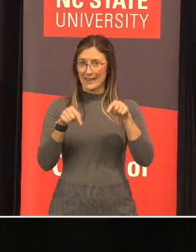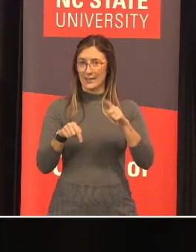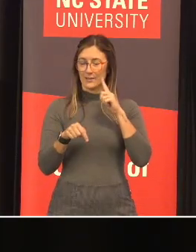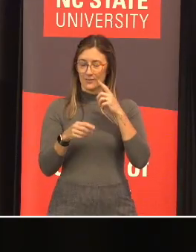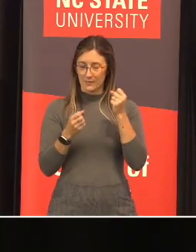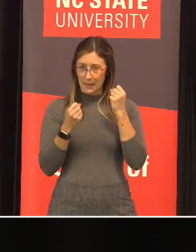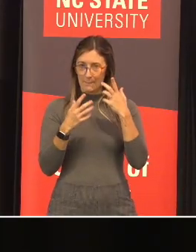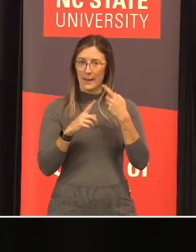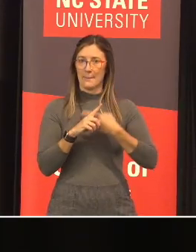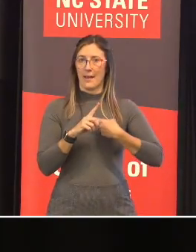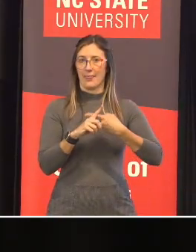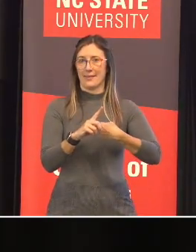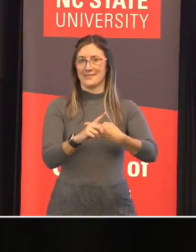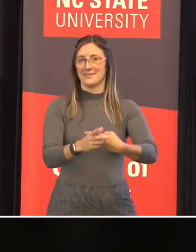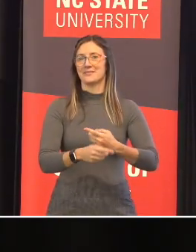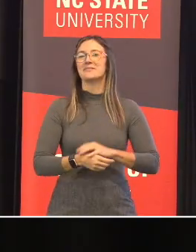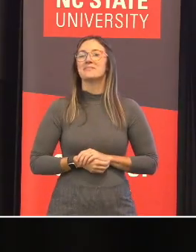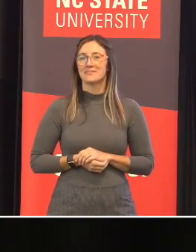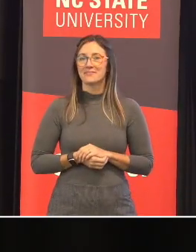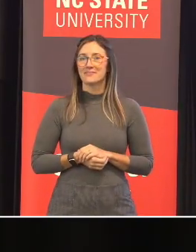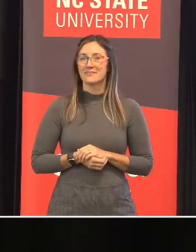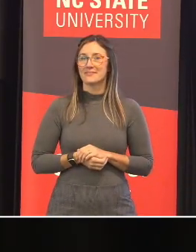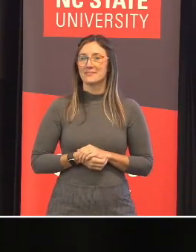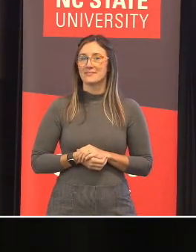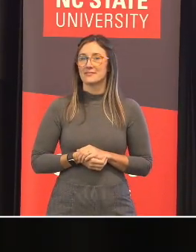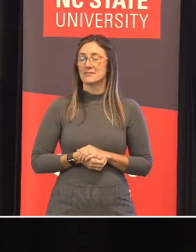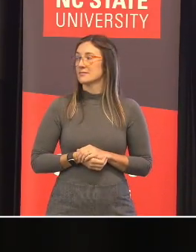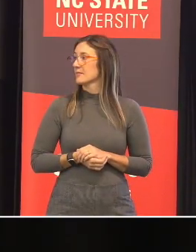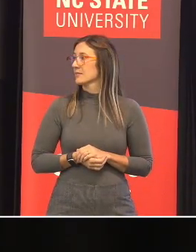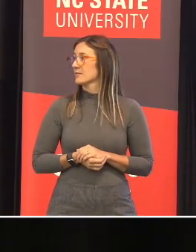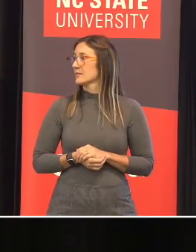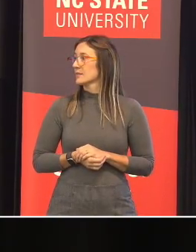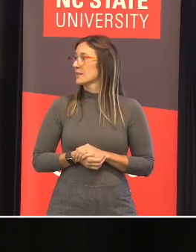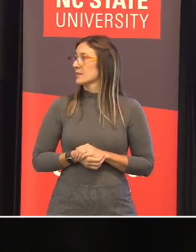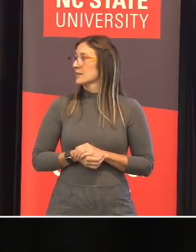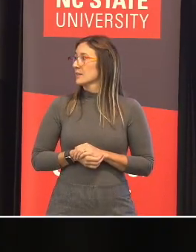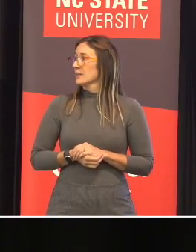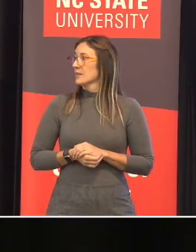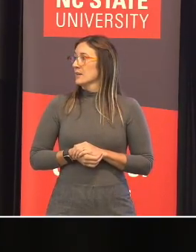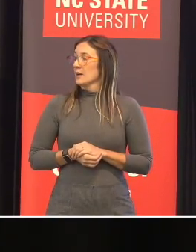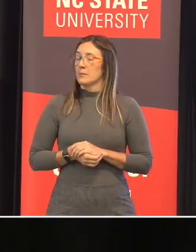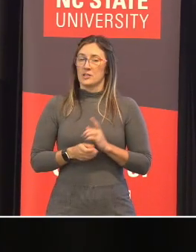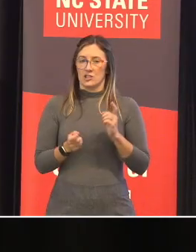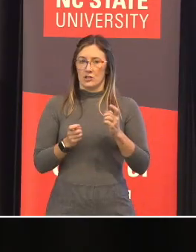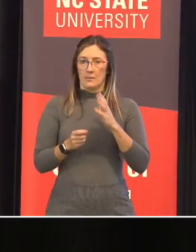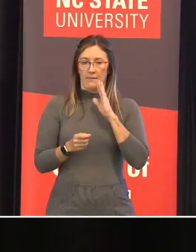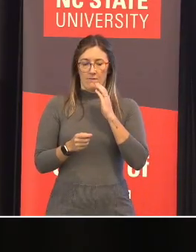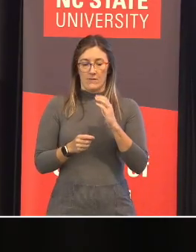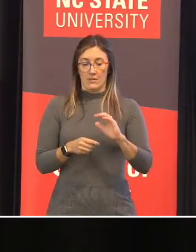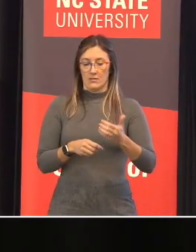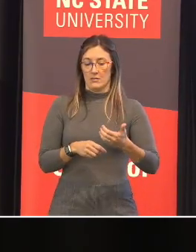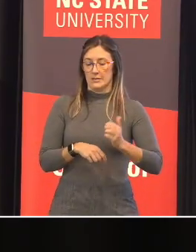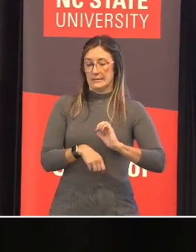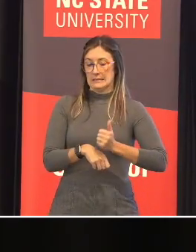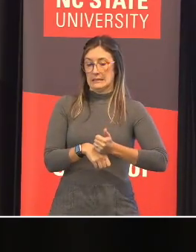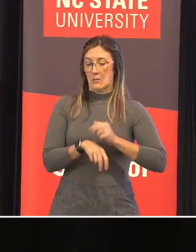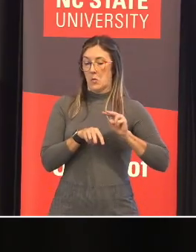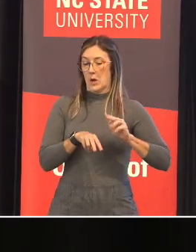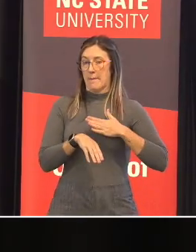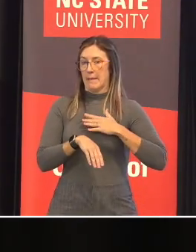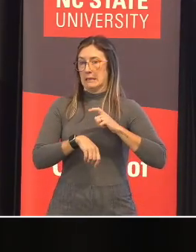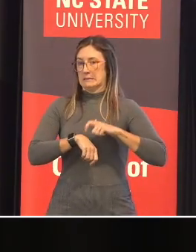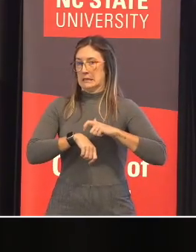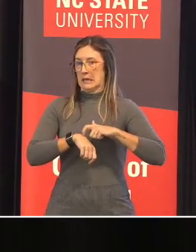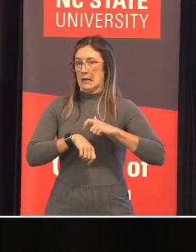months. I'm like adjusting my phone so that I can try to keep track of my time. I'm not very good at